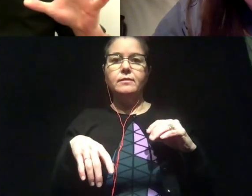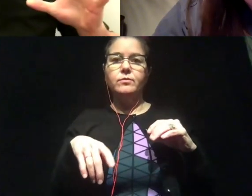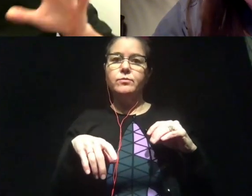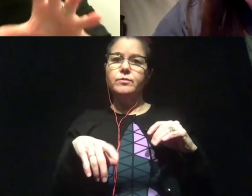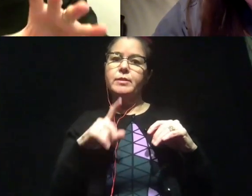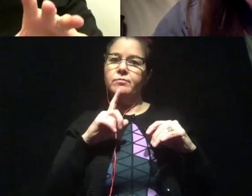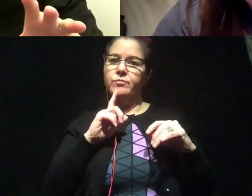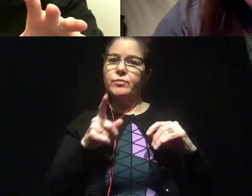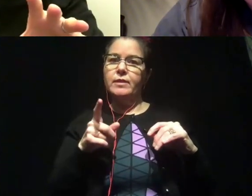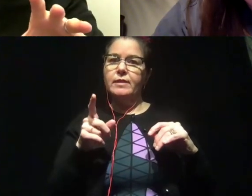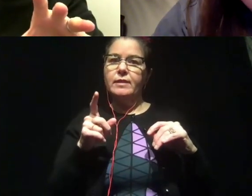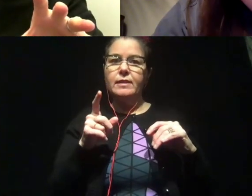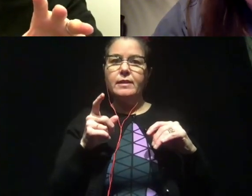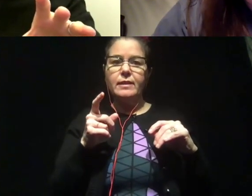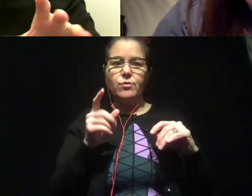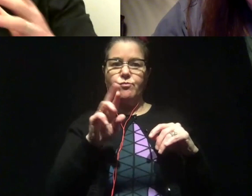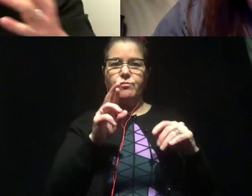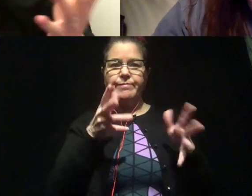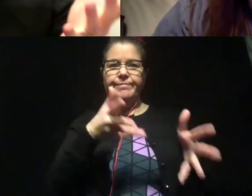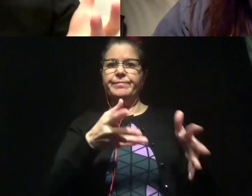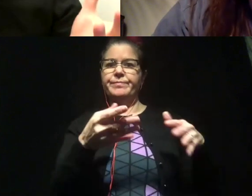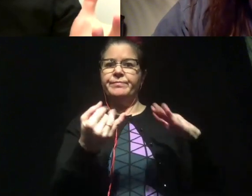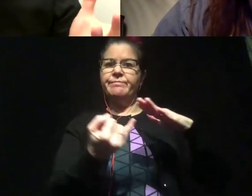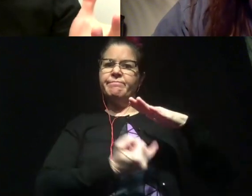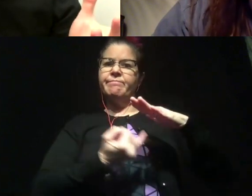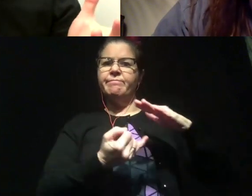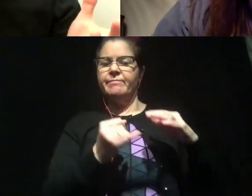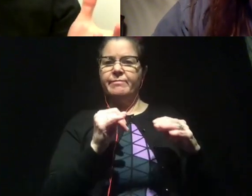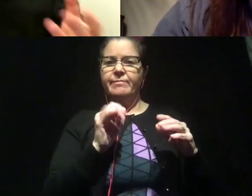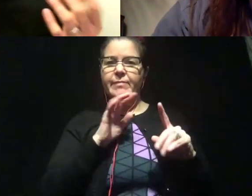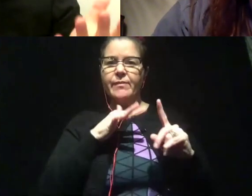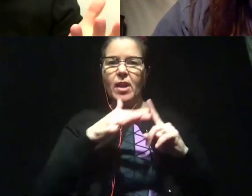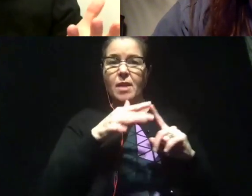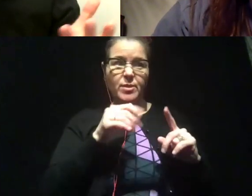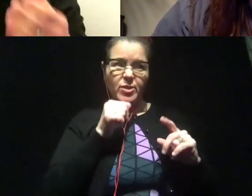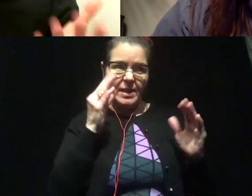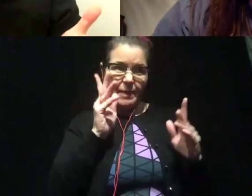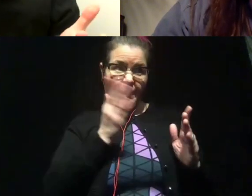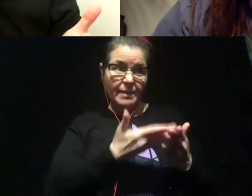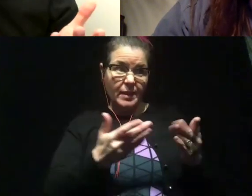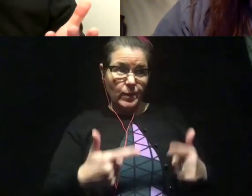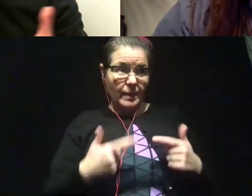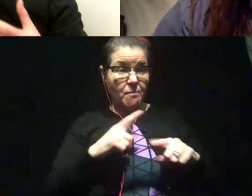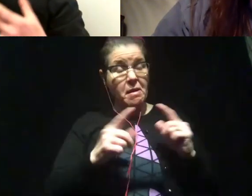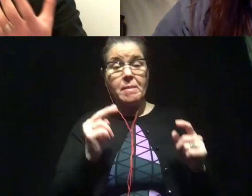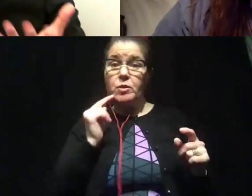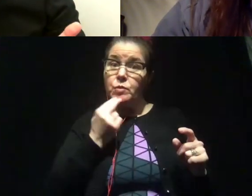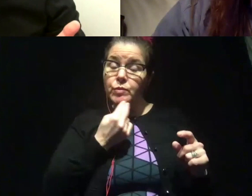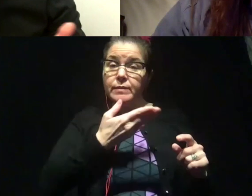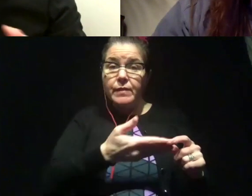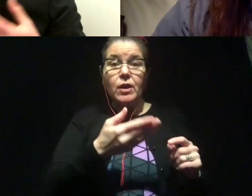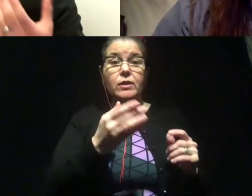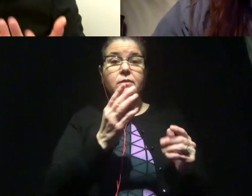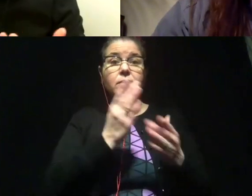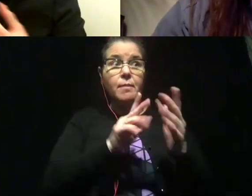very remote environments where you wouldn't expect things to live, but maybe there are. If there's nutrients down there and a source of